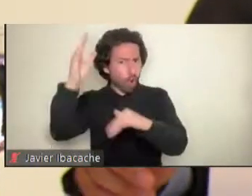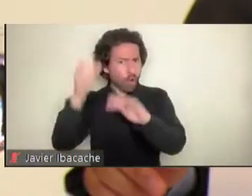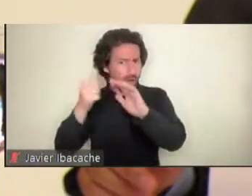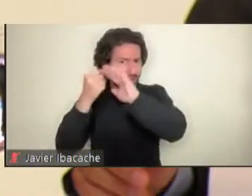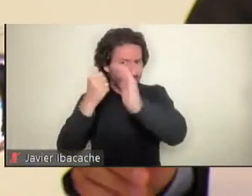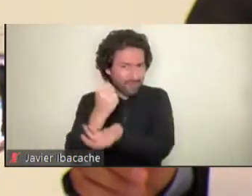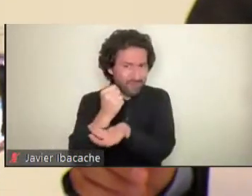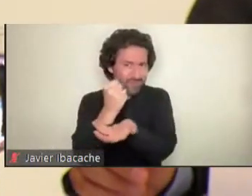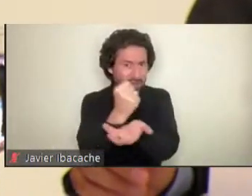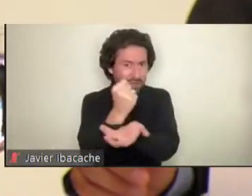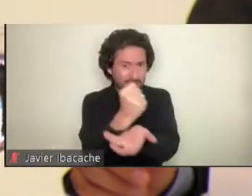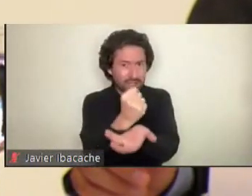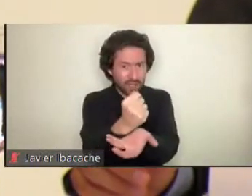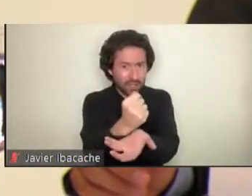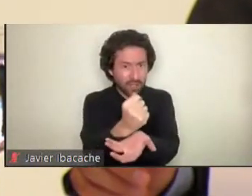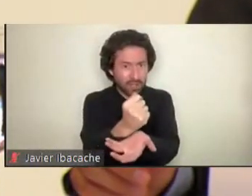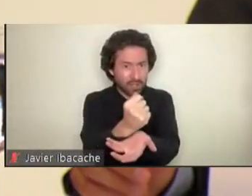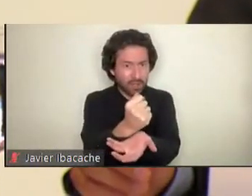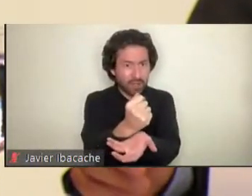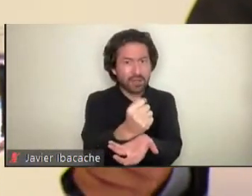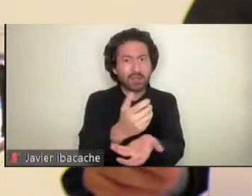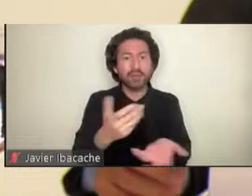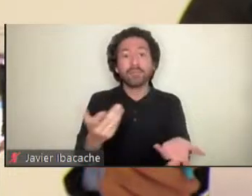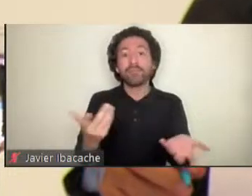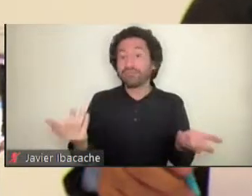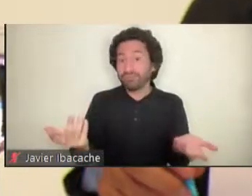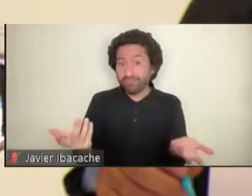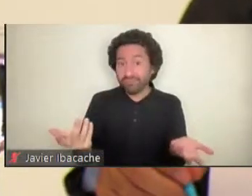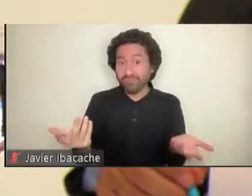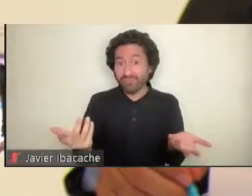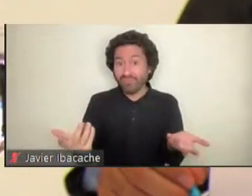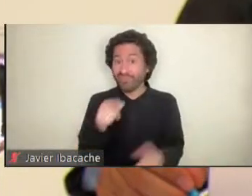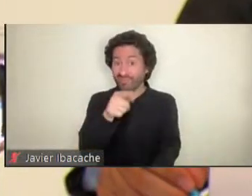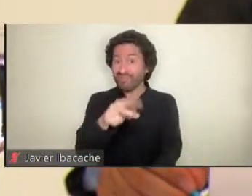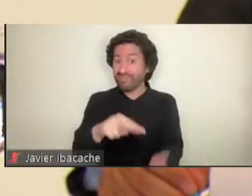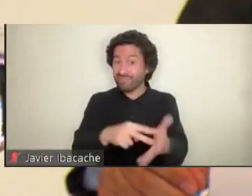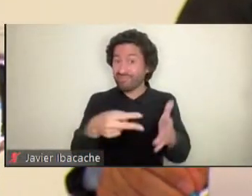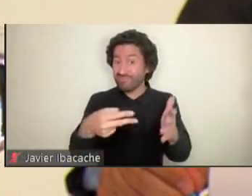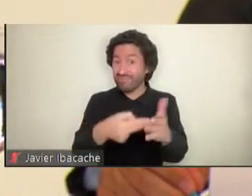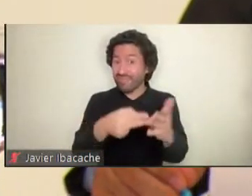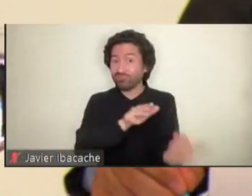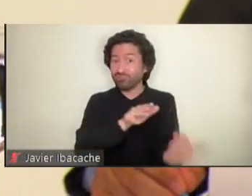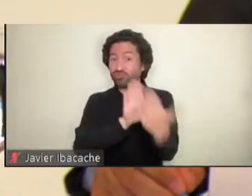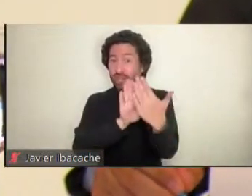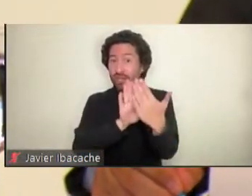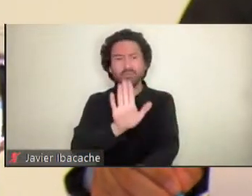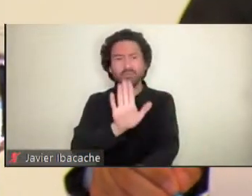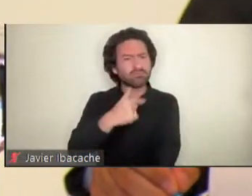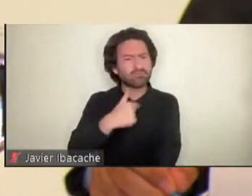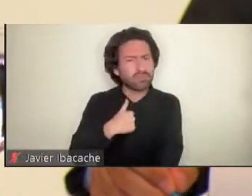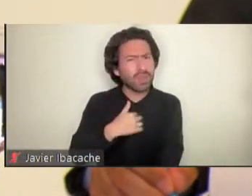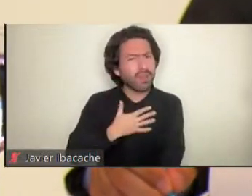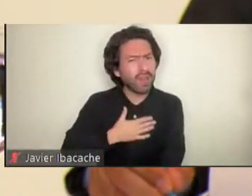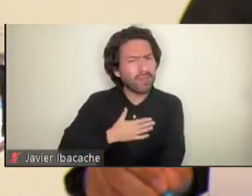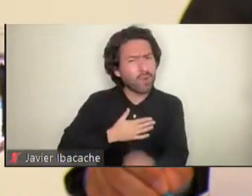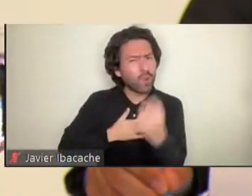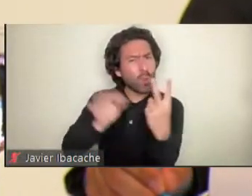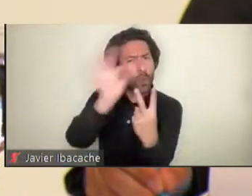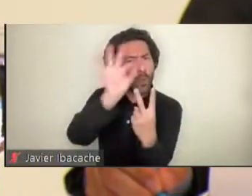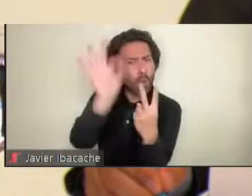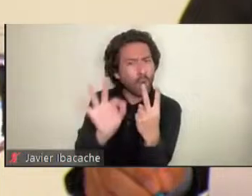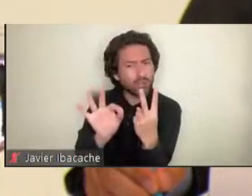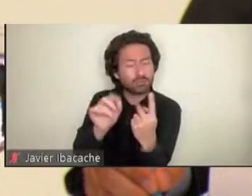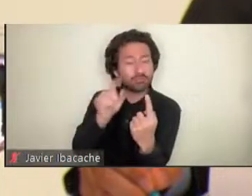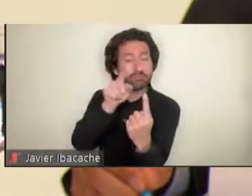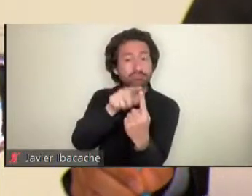development more than the whole of Latin America. So there's a challenge, and there are two questions.